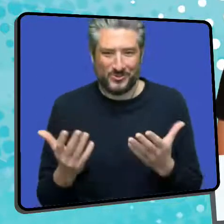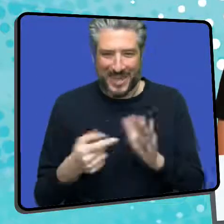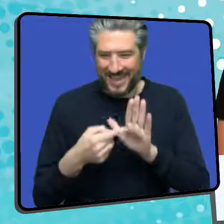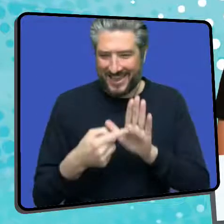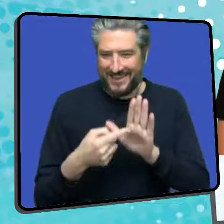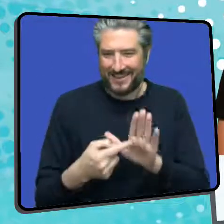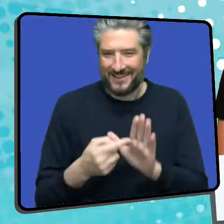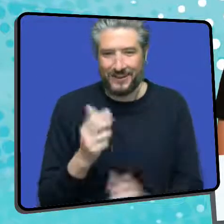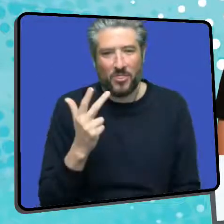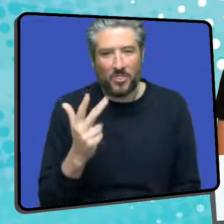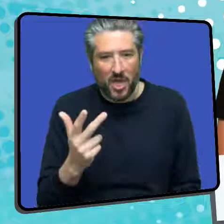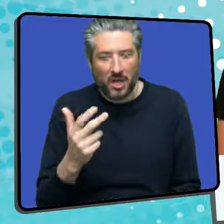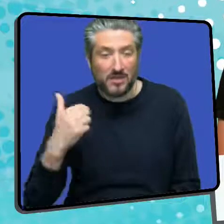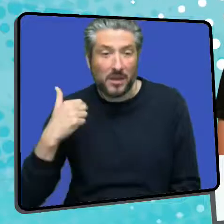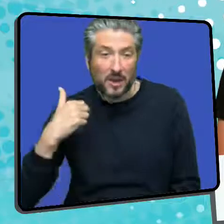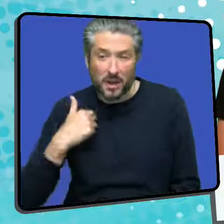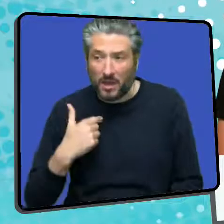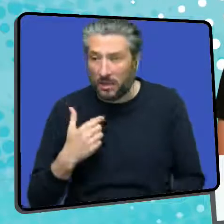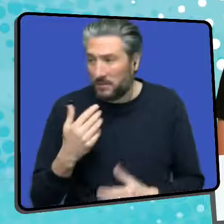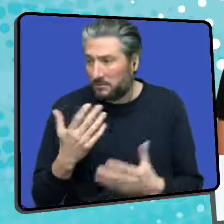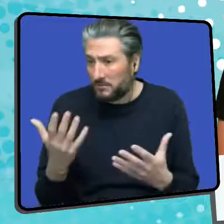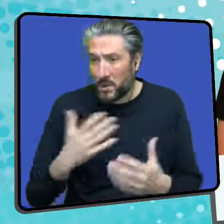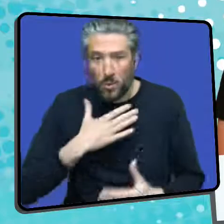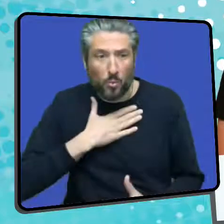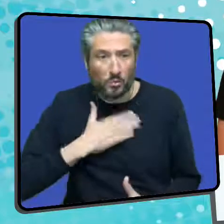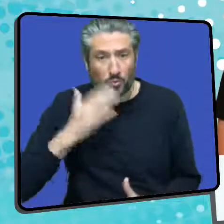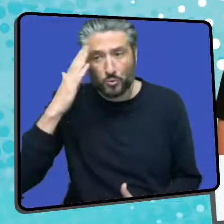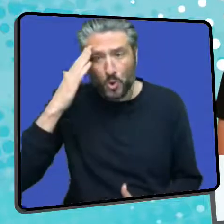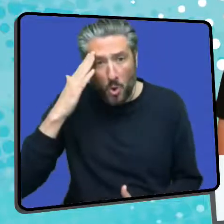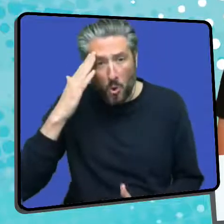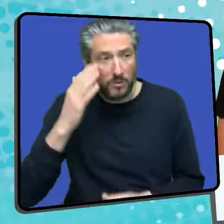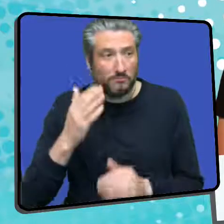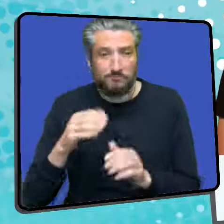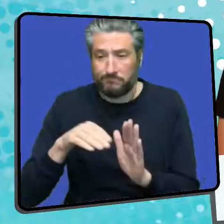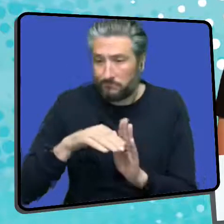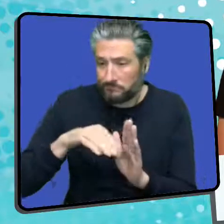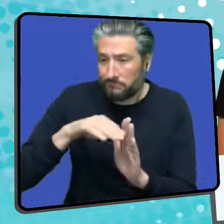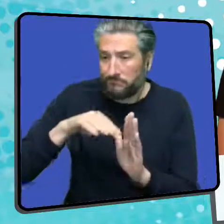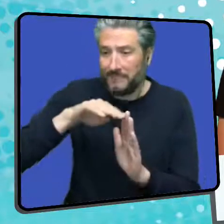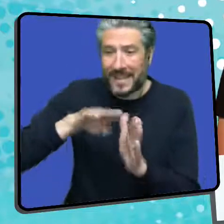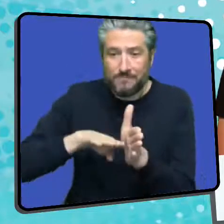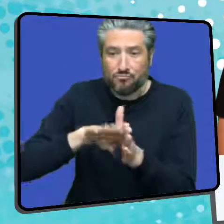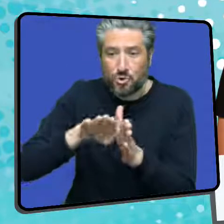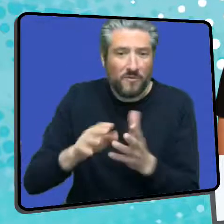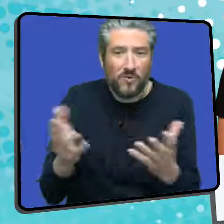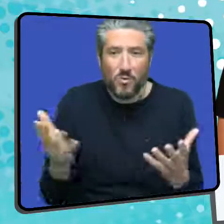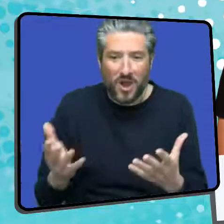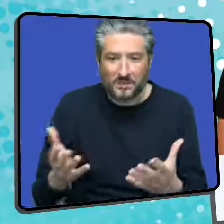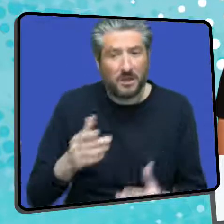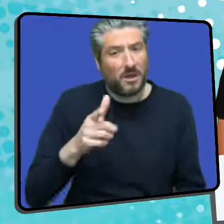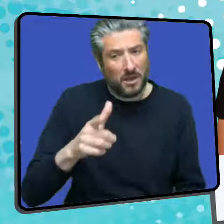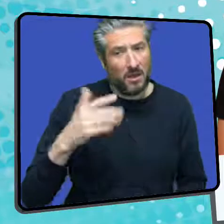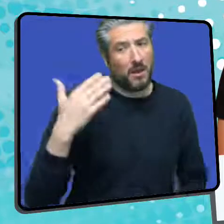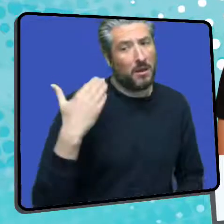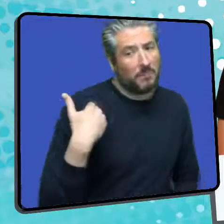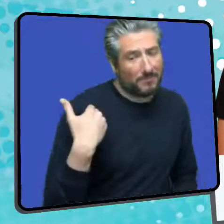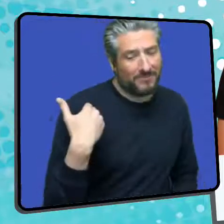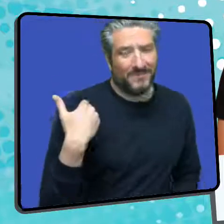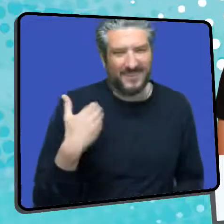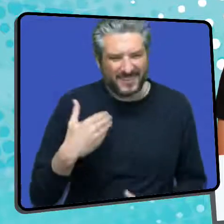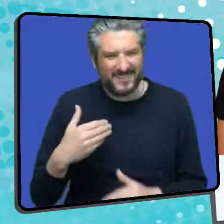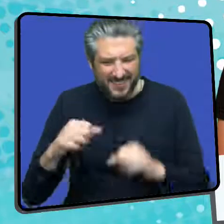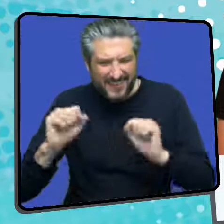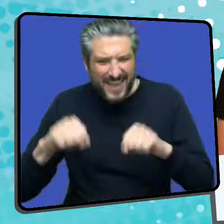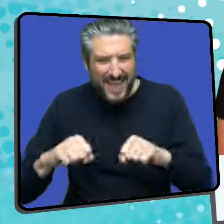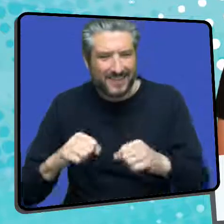anything you think would be really interesting to see on the show, please get in touch. We are on Twitter and we're on LinkedIn, we're